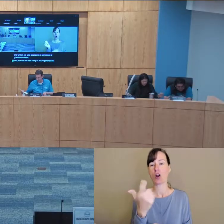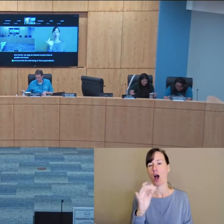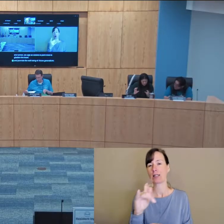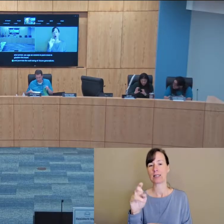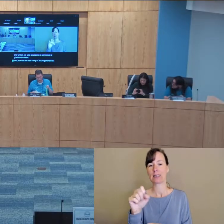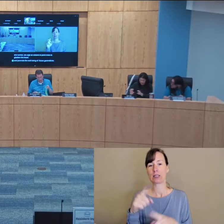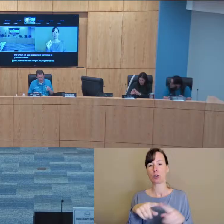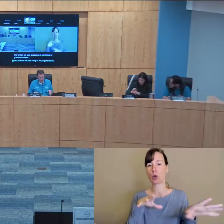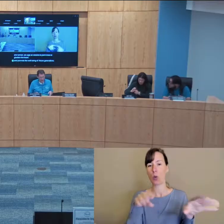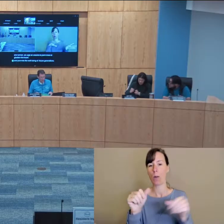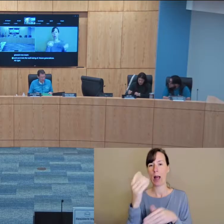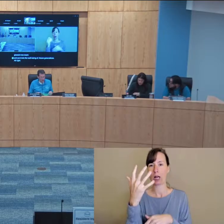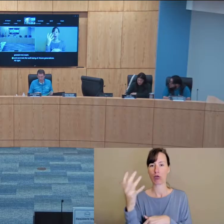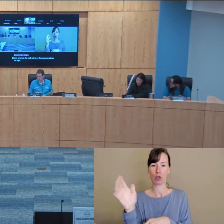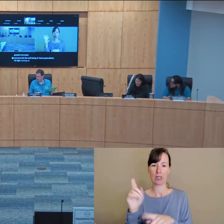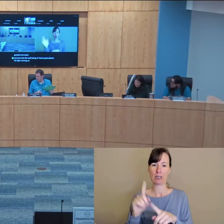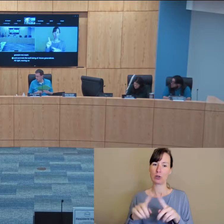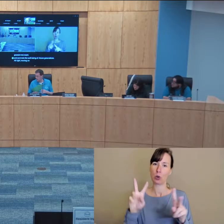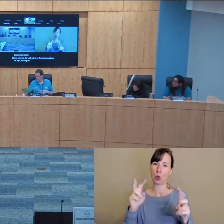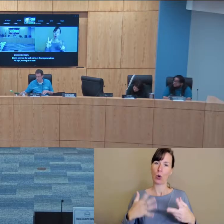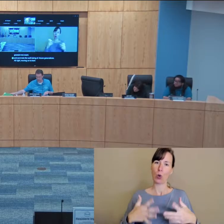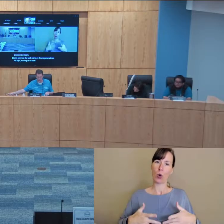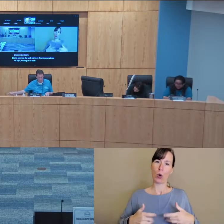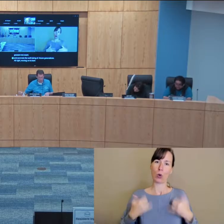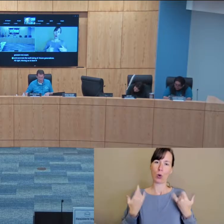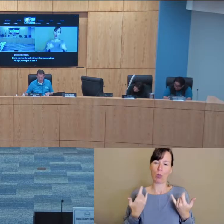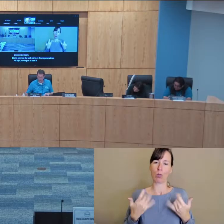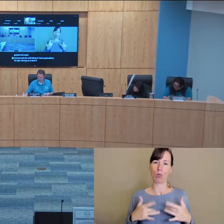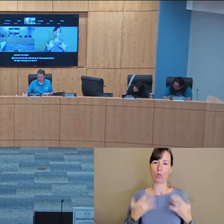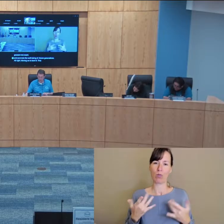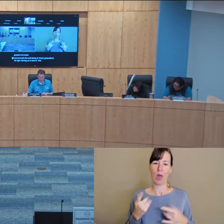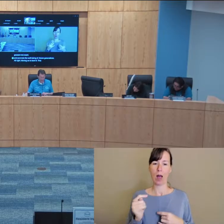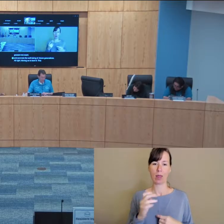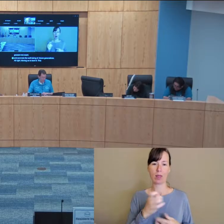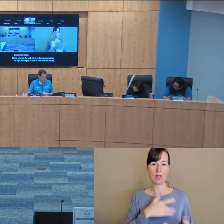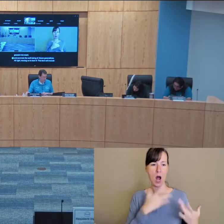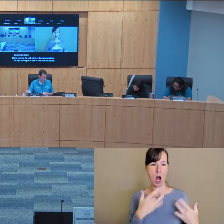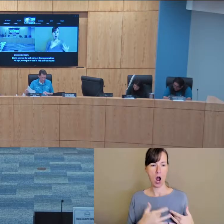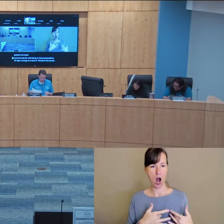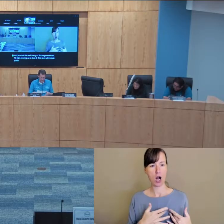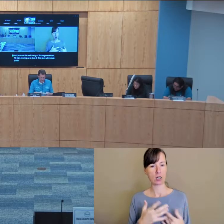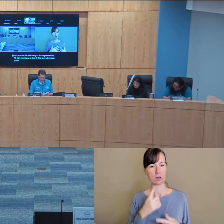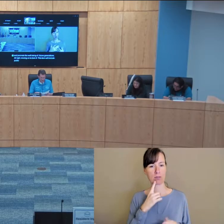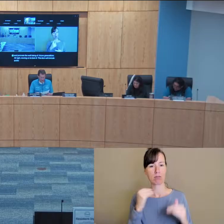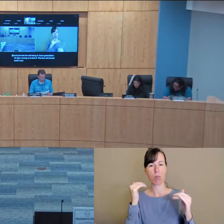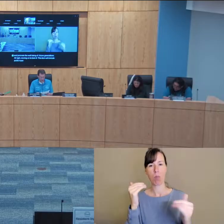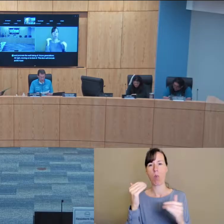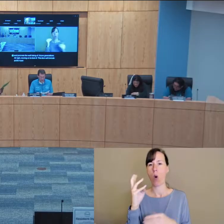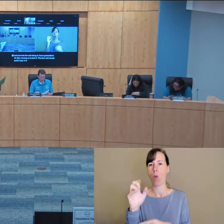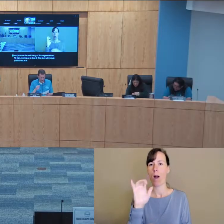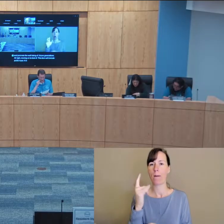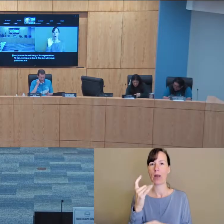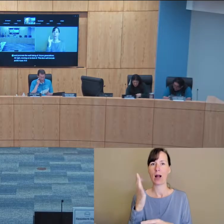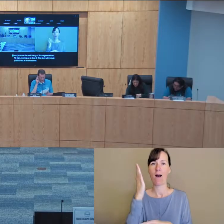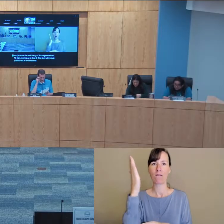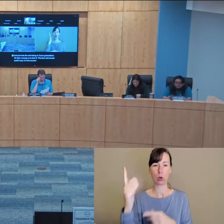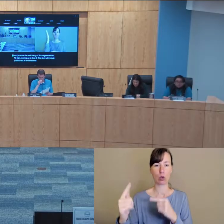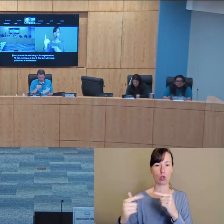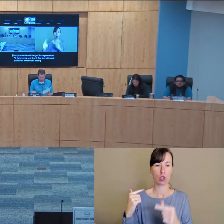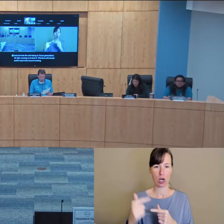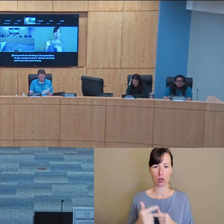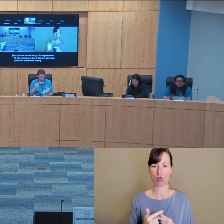All right, moving on to item 9. This item will include public input. It is the second reading